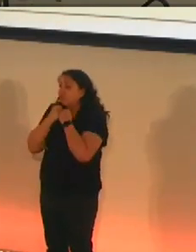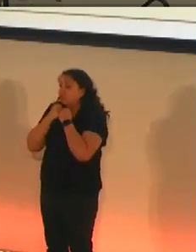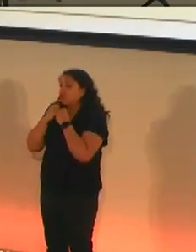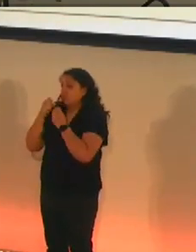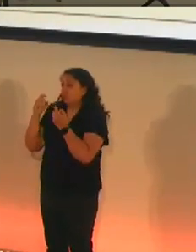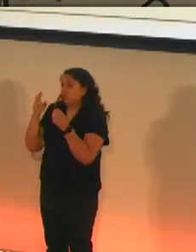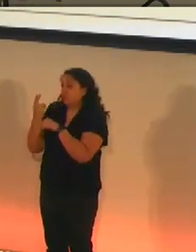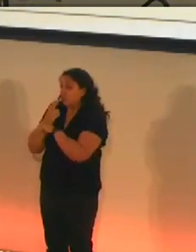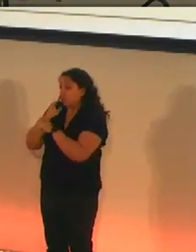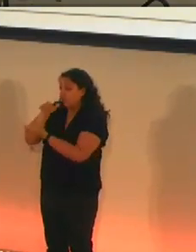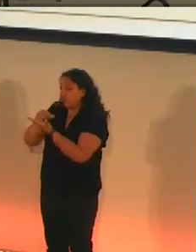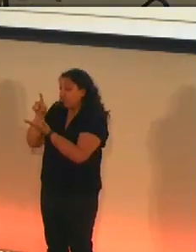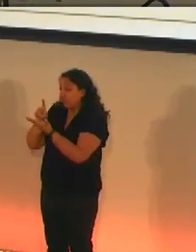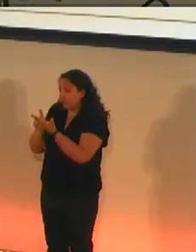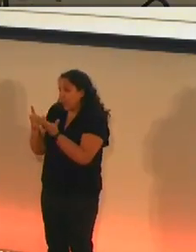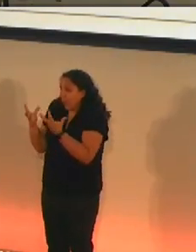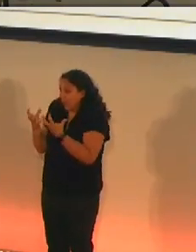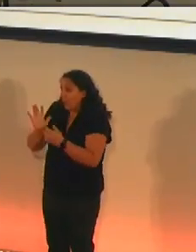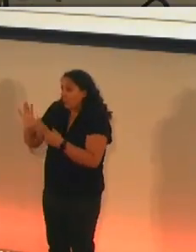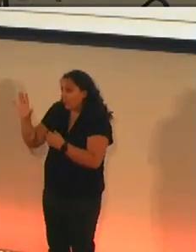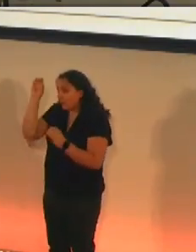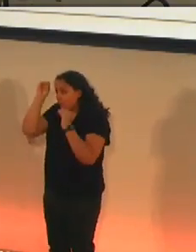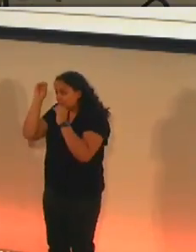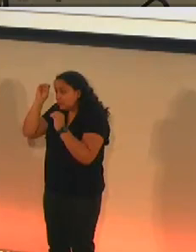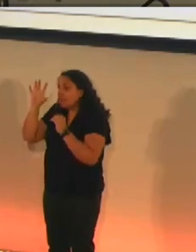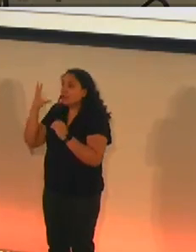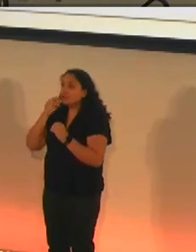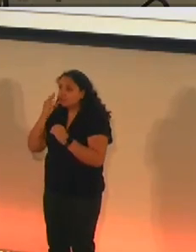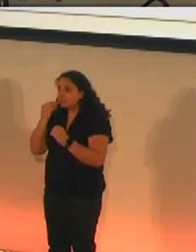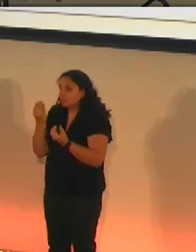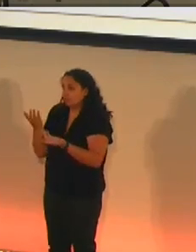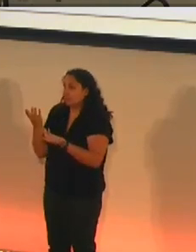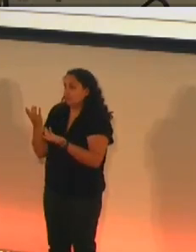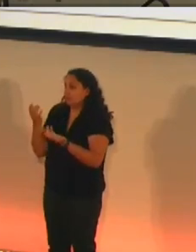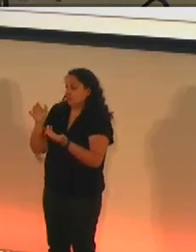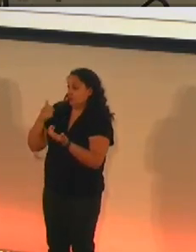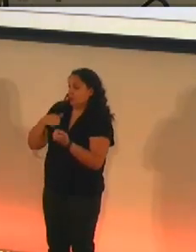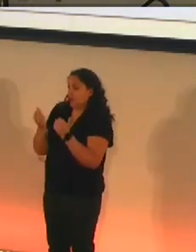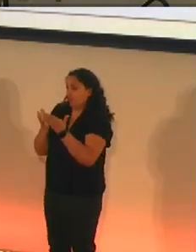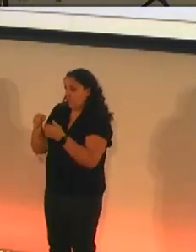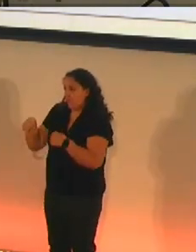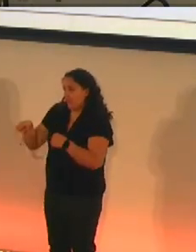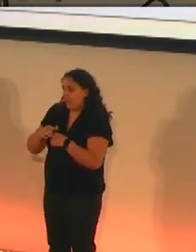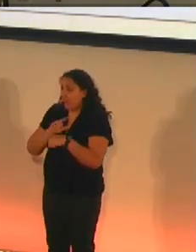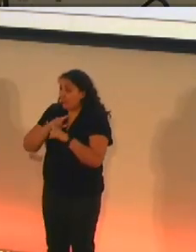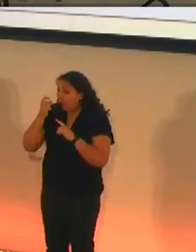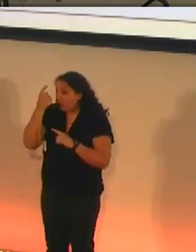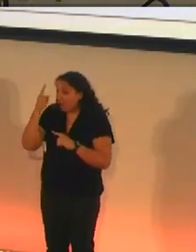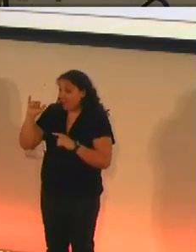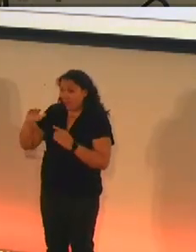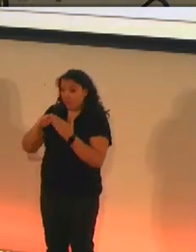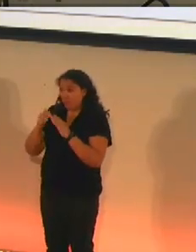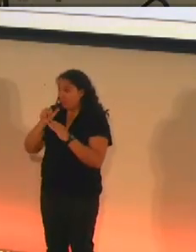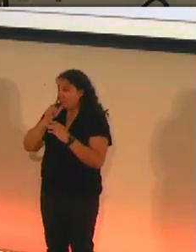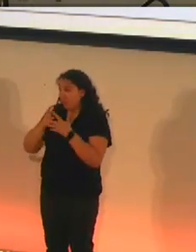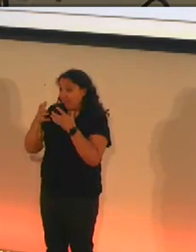the opinions and perspectives of the blind and low vision community that we are trying to serve. However, that very community does not have a lot of